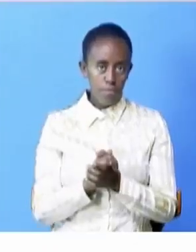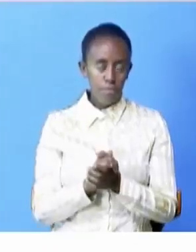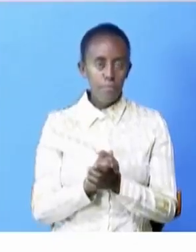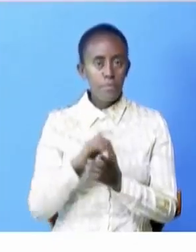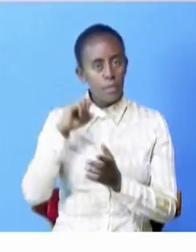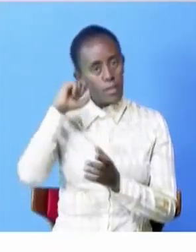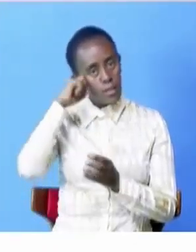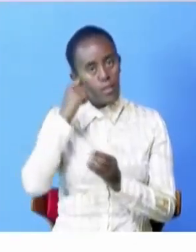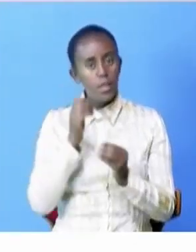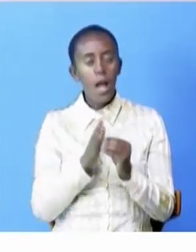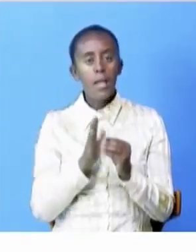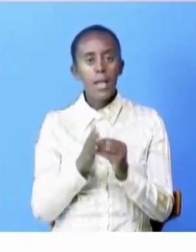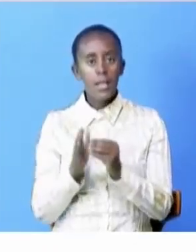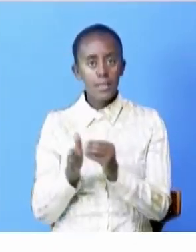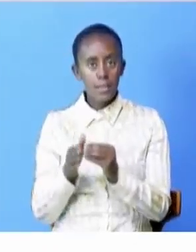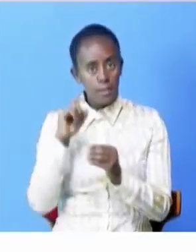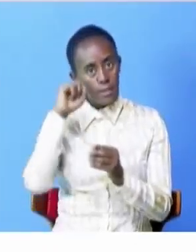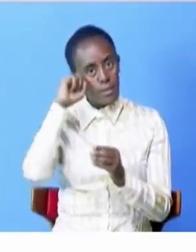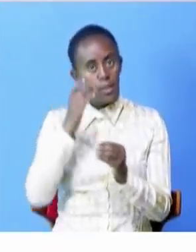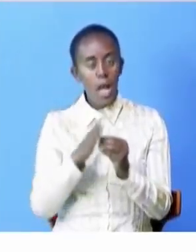onions,